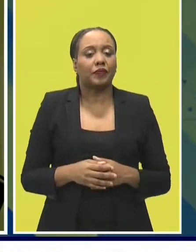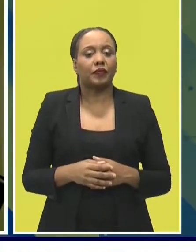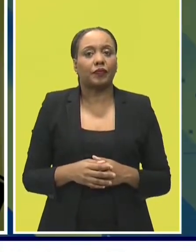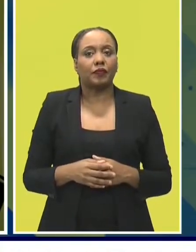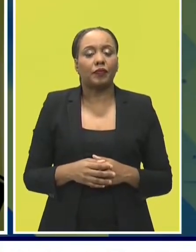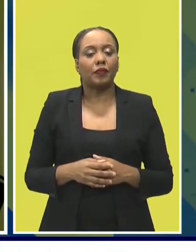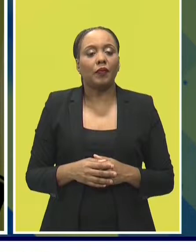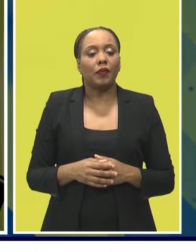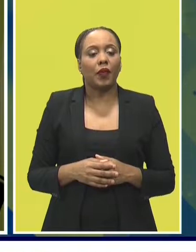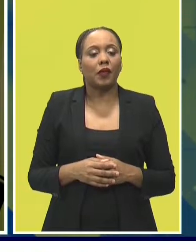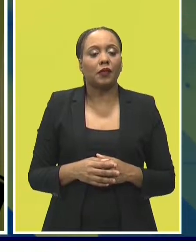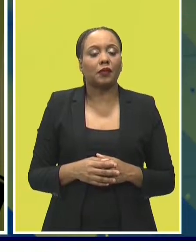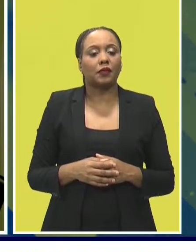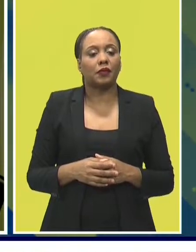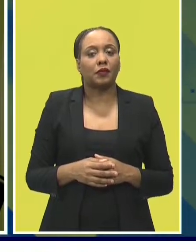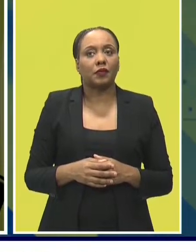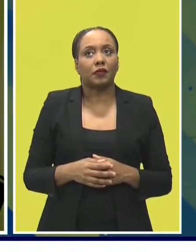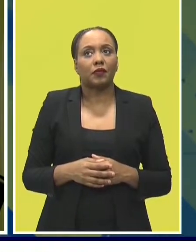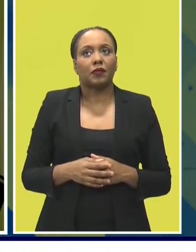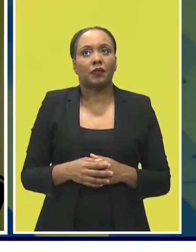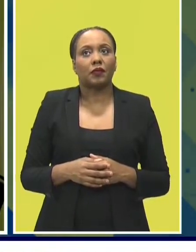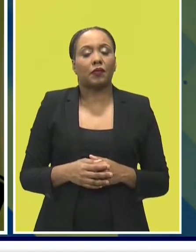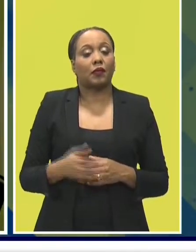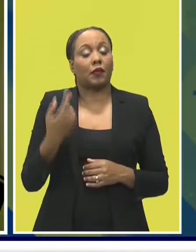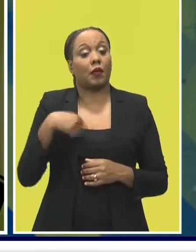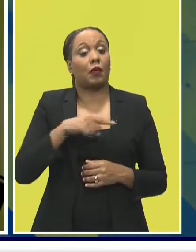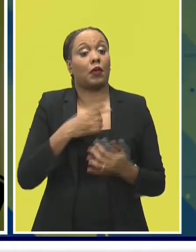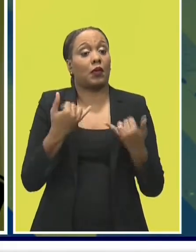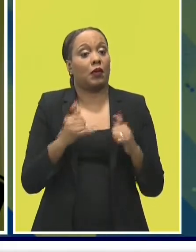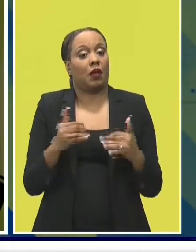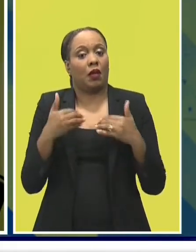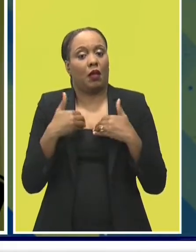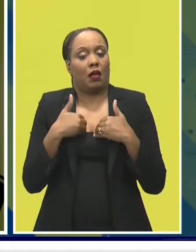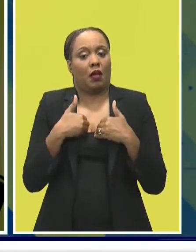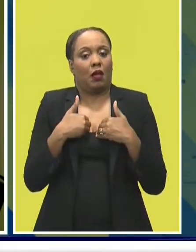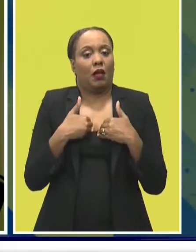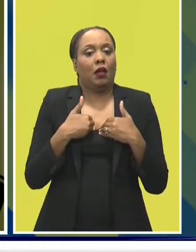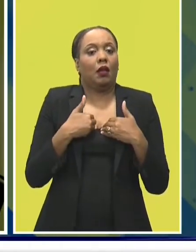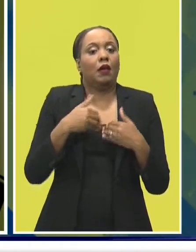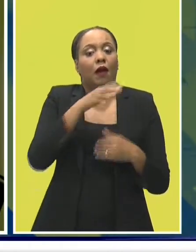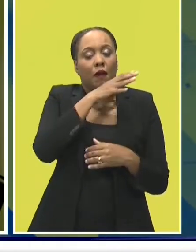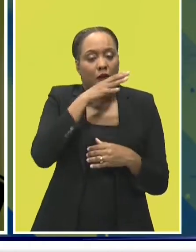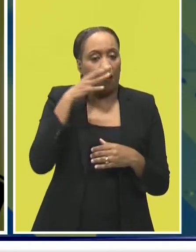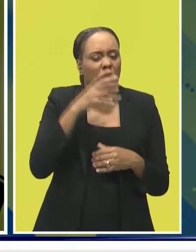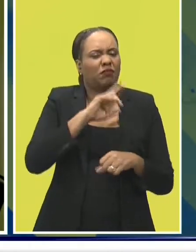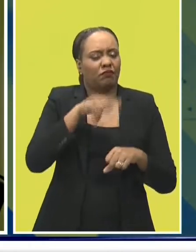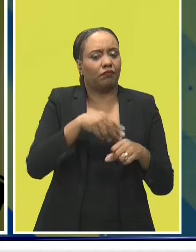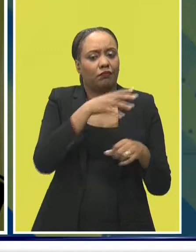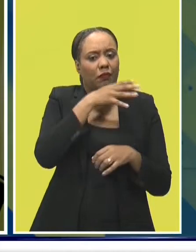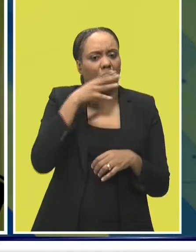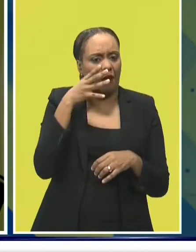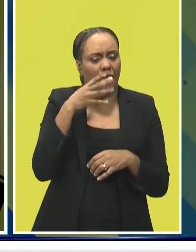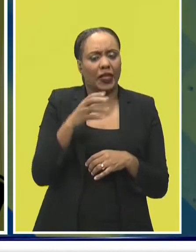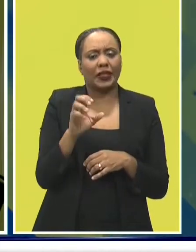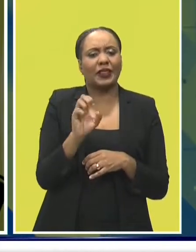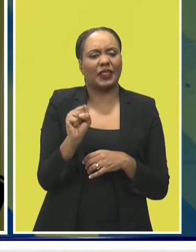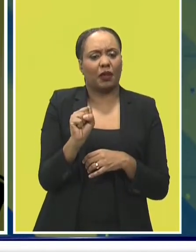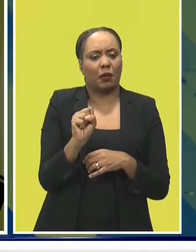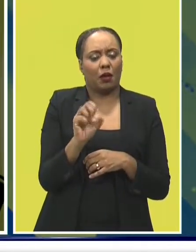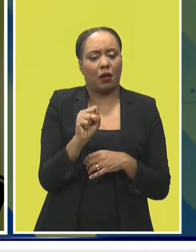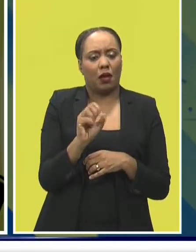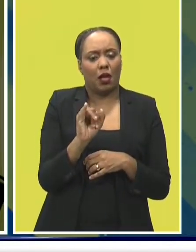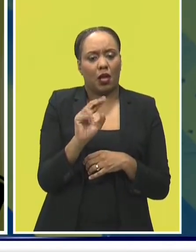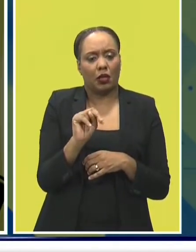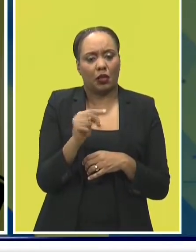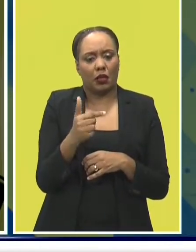We still have today some of what I would term the legacy farming, smallholder farms. We do have smallholder farms in Singapore, but very few. Yeah?